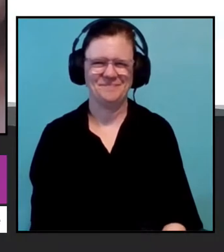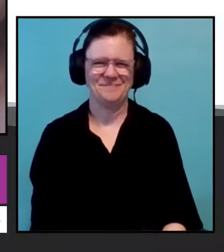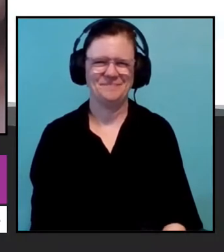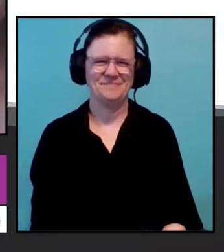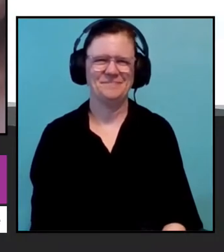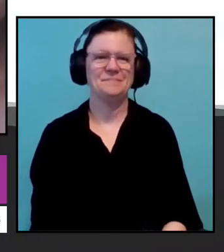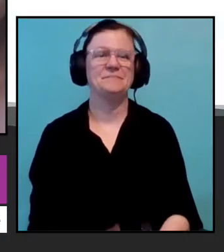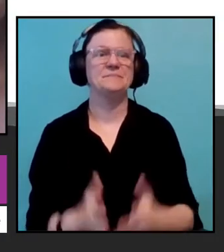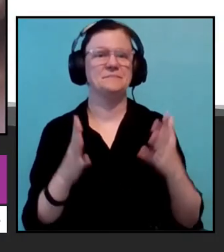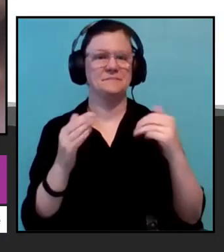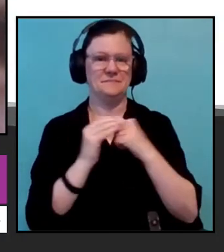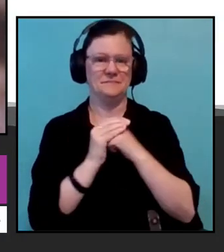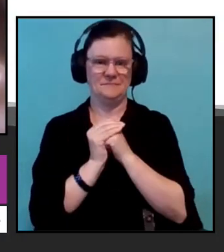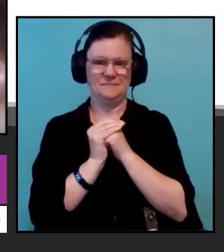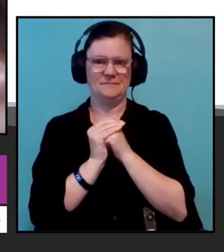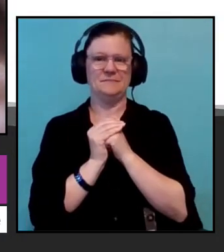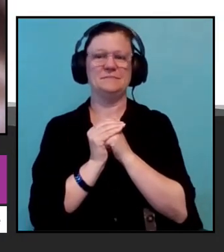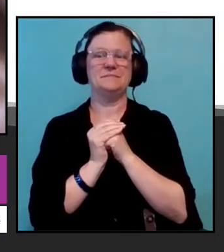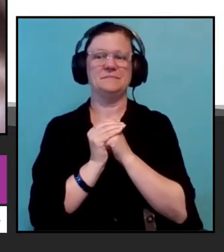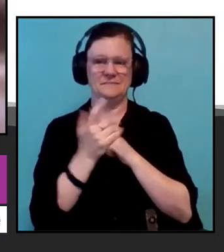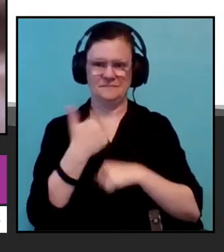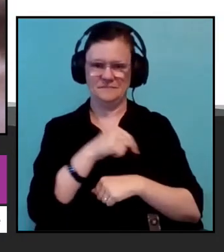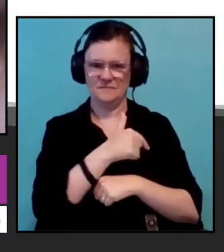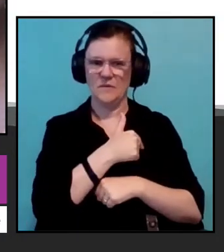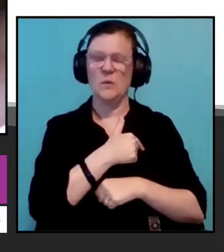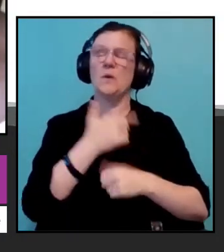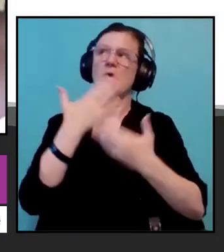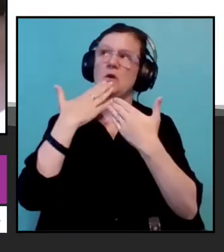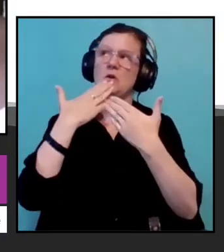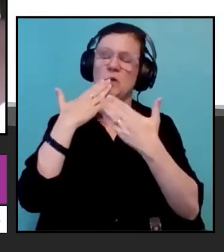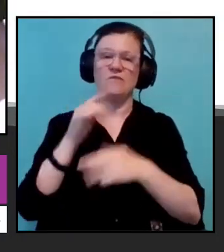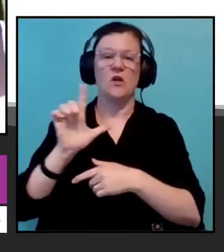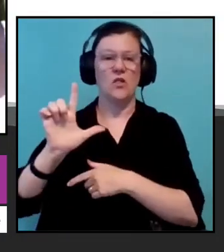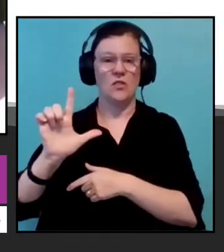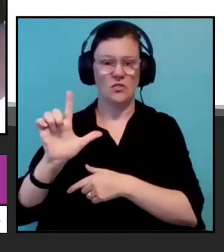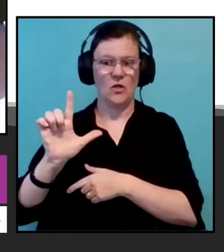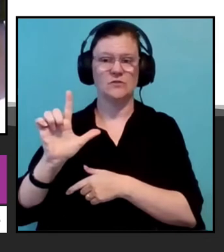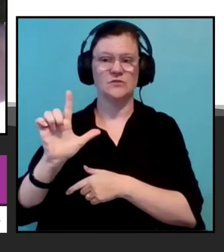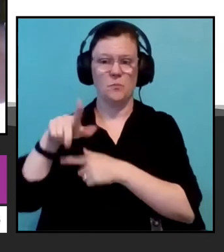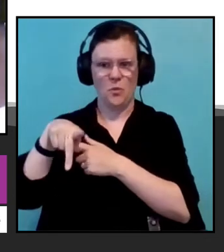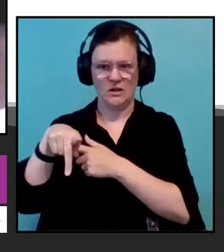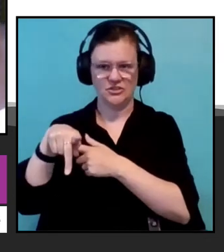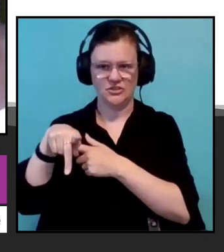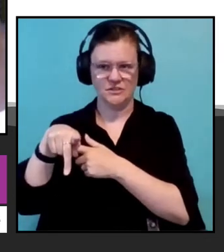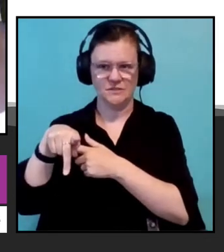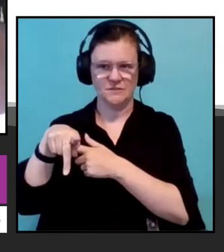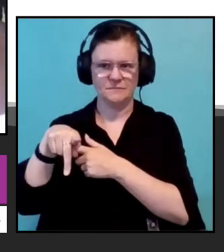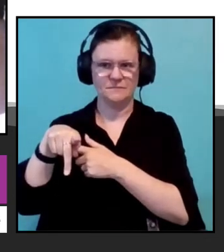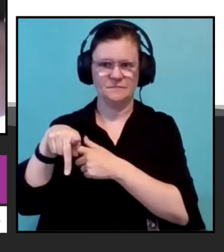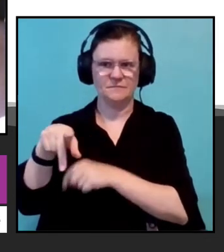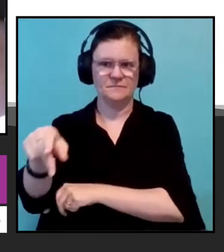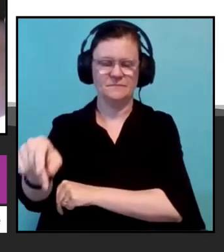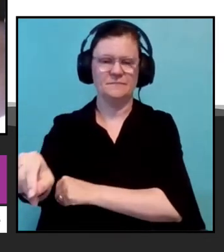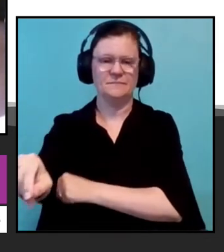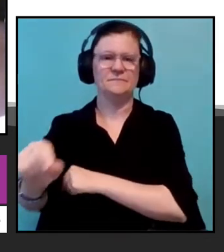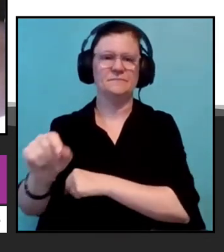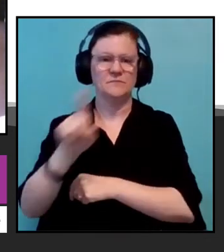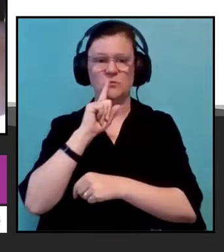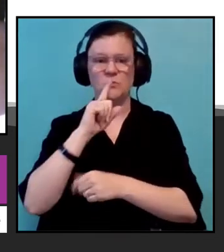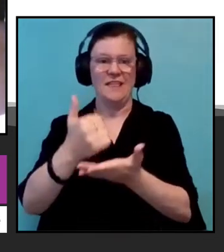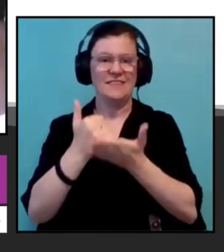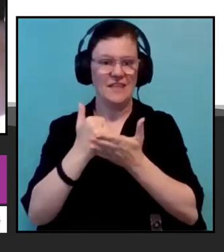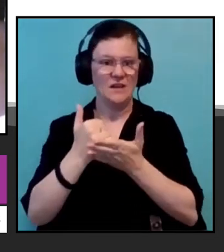So to close it out, we just want to say that we are extremely grateful to the Laundromat Project for their continued support through